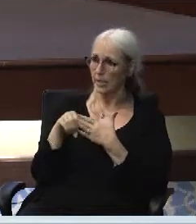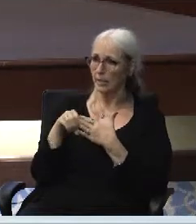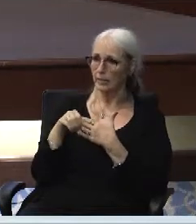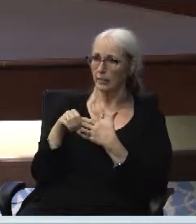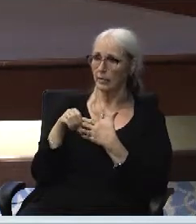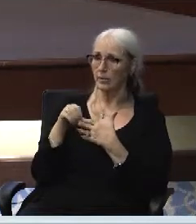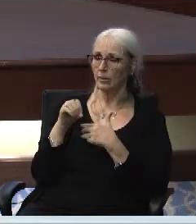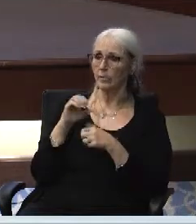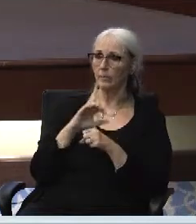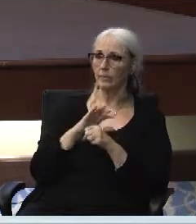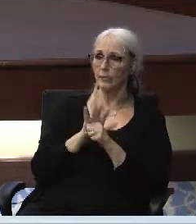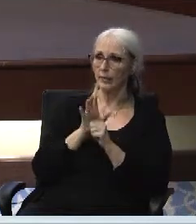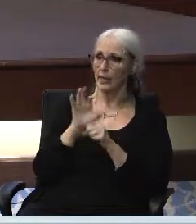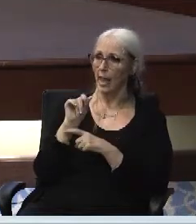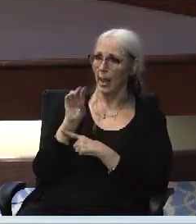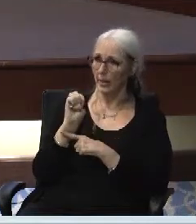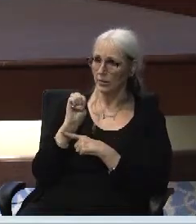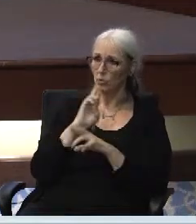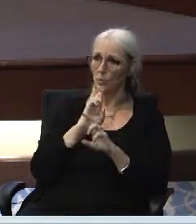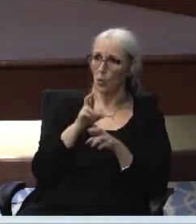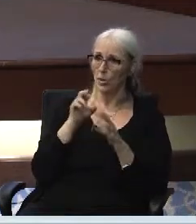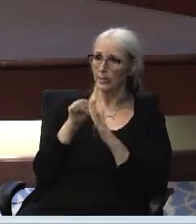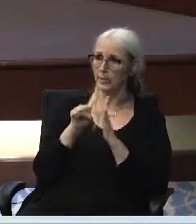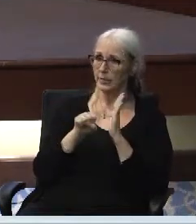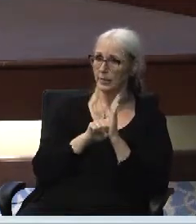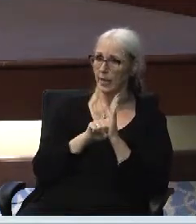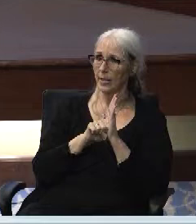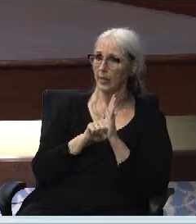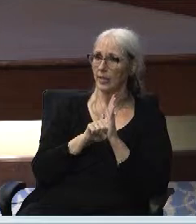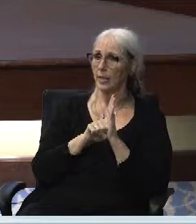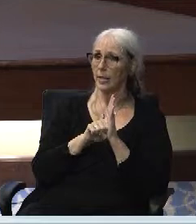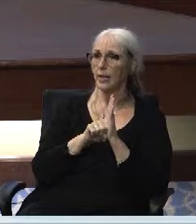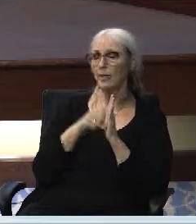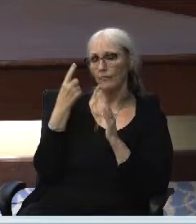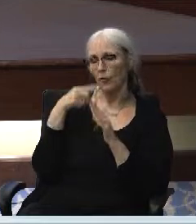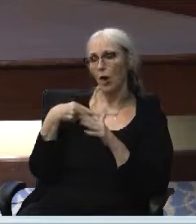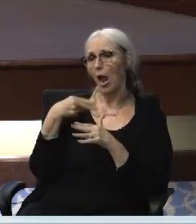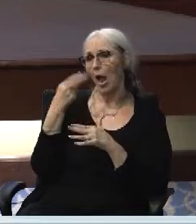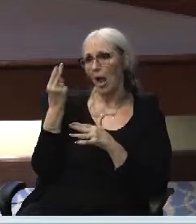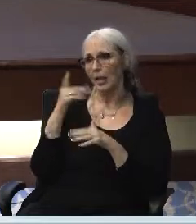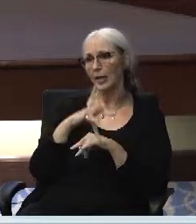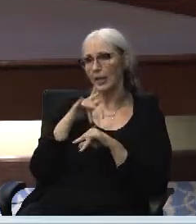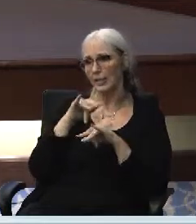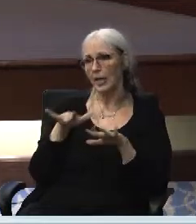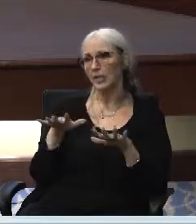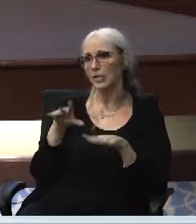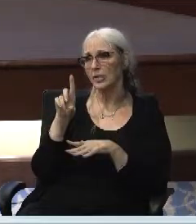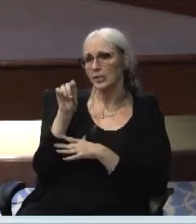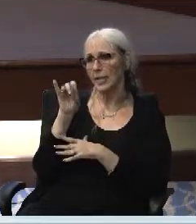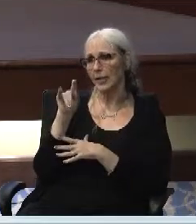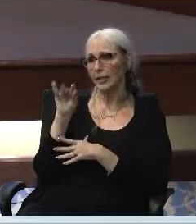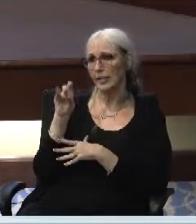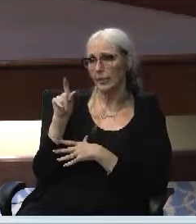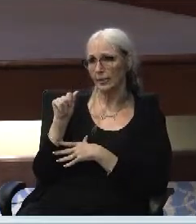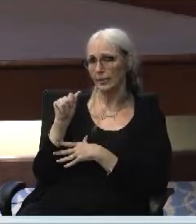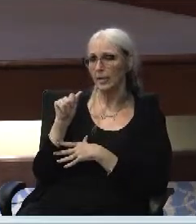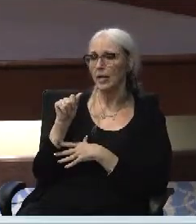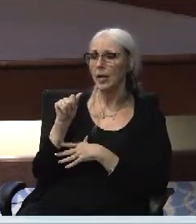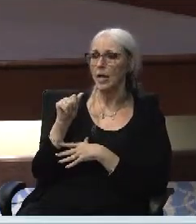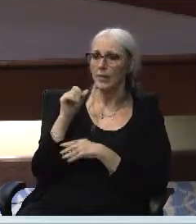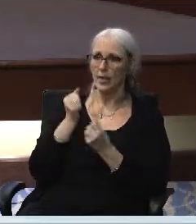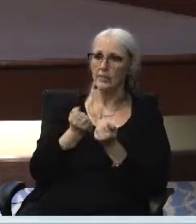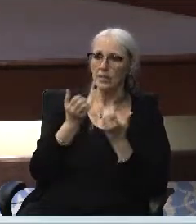COVID-19 cases reported to the state can be attributed to this highly contagious Delta variant. Also, data suggests